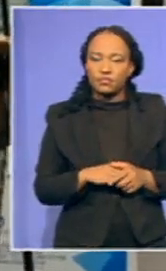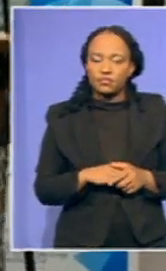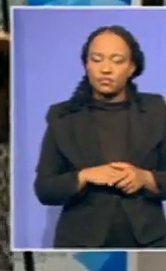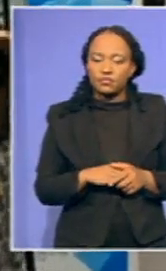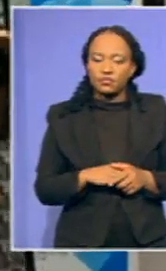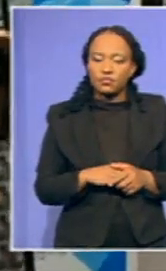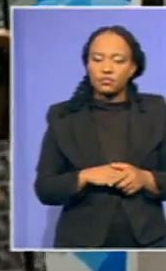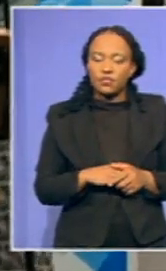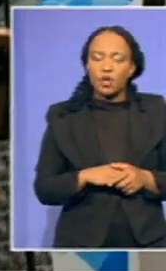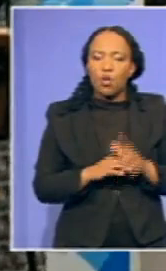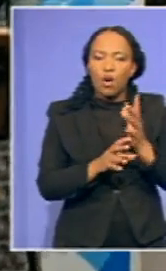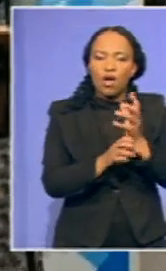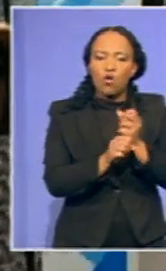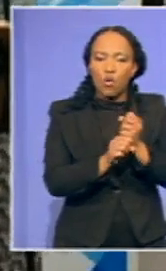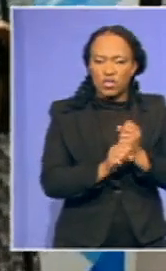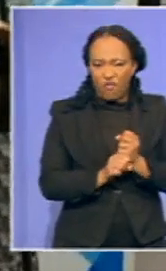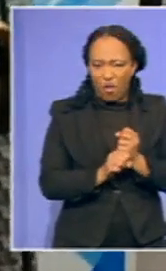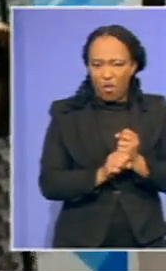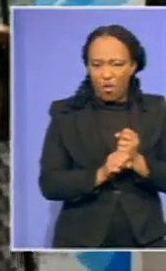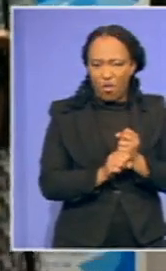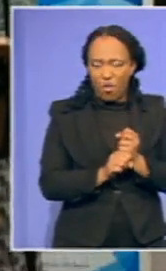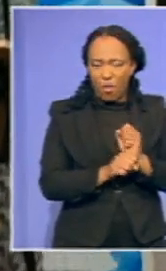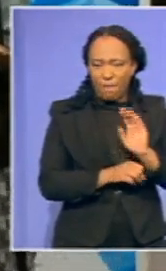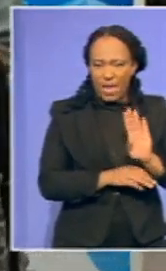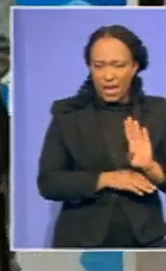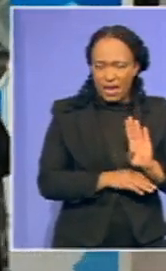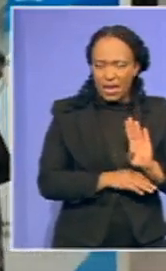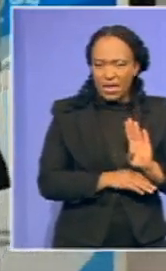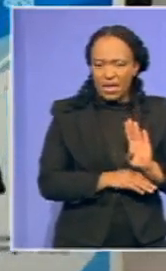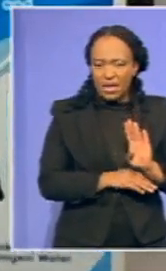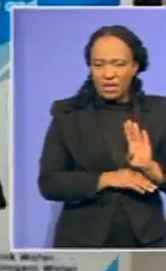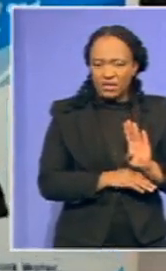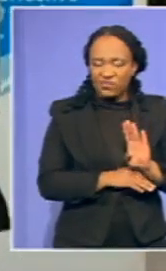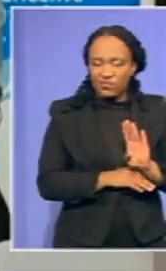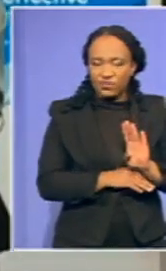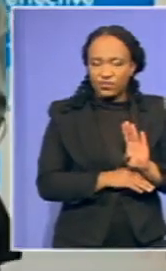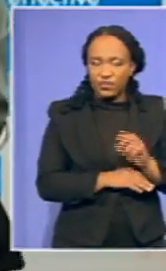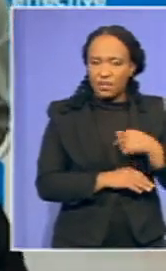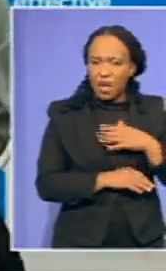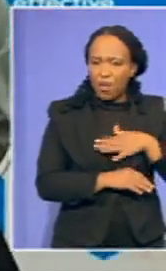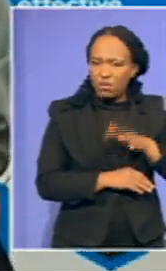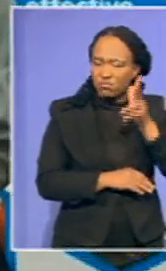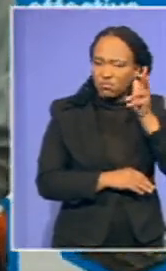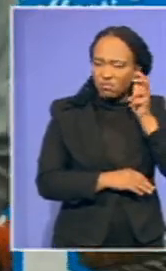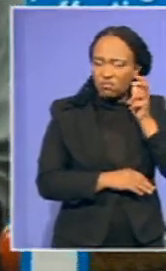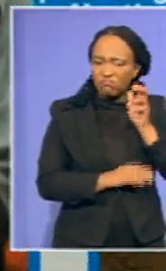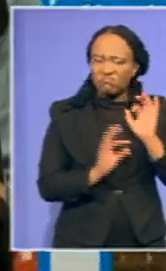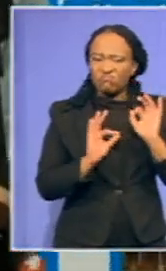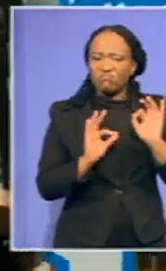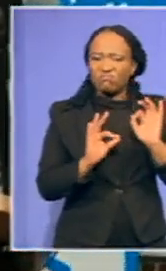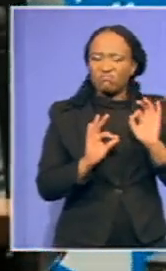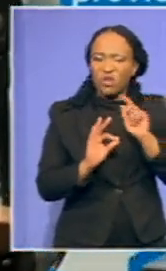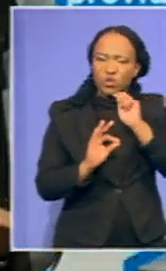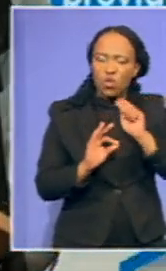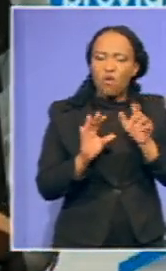3. So I just want to get an understanding of when we would be seeing the true value